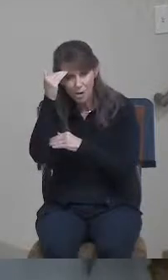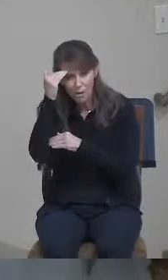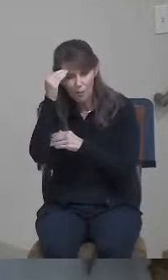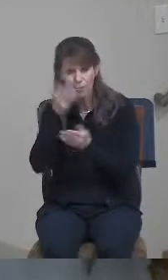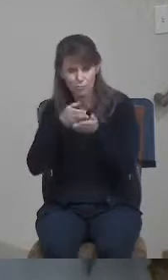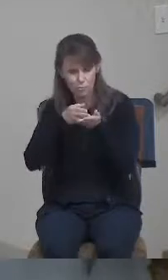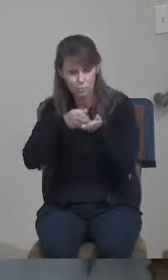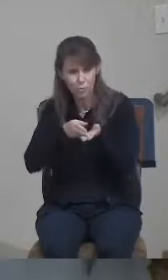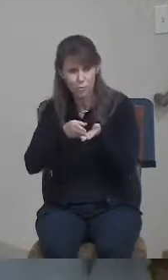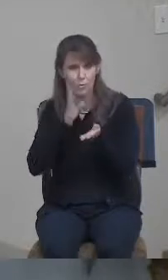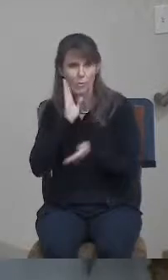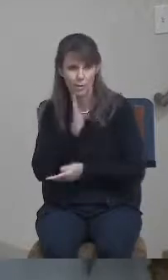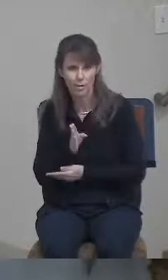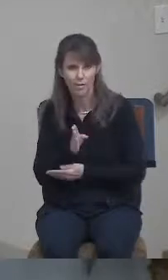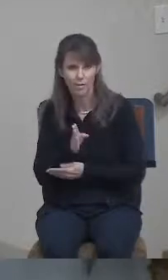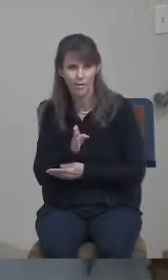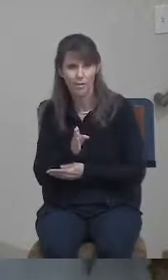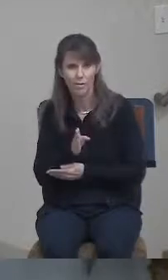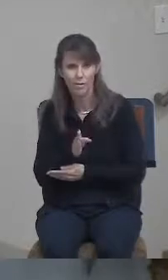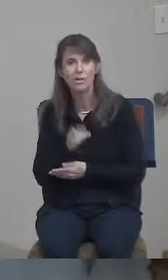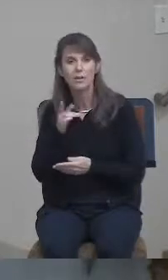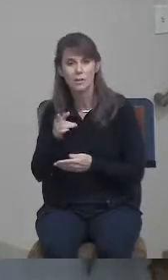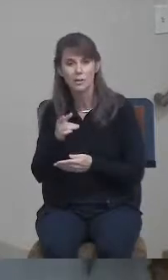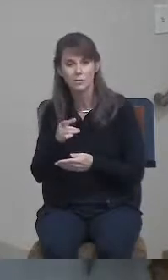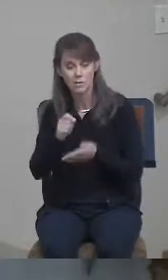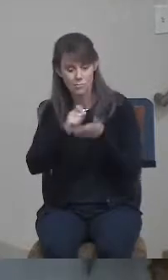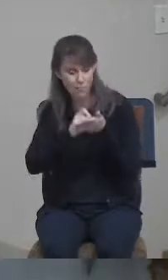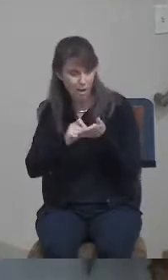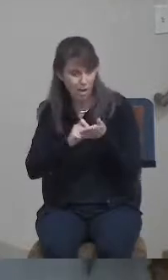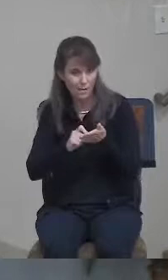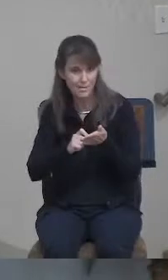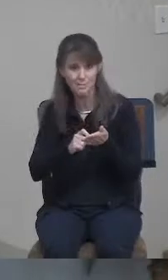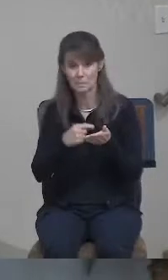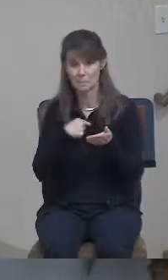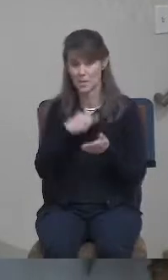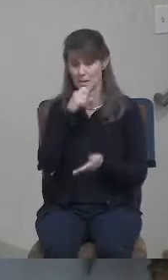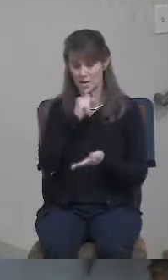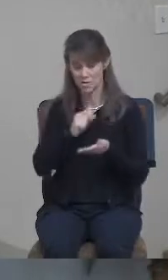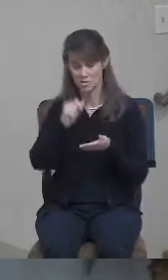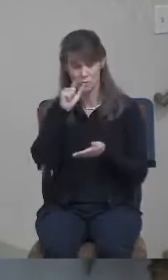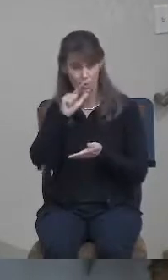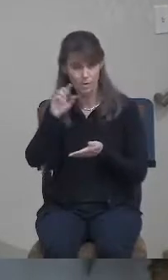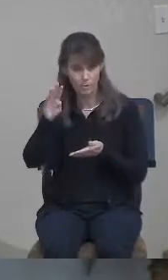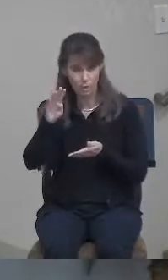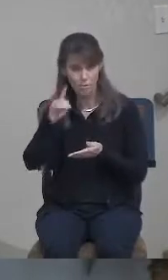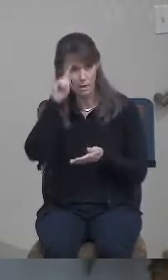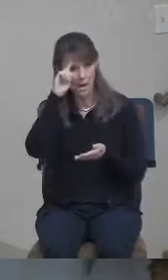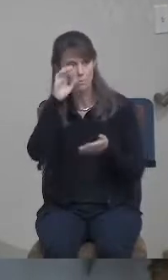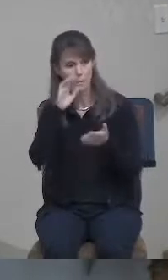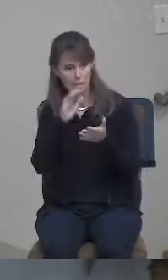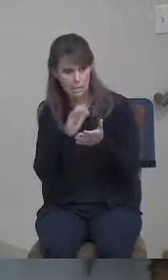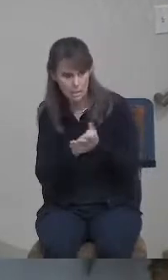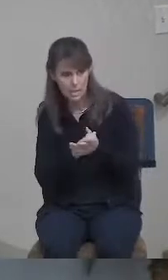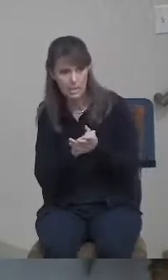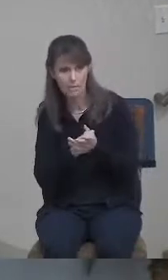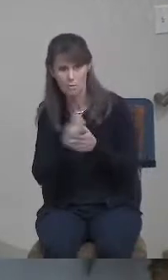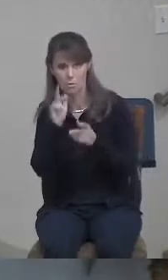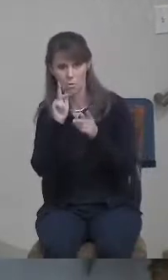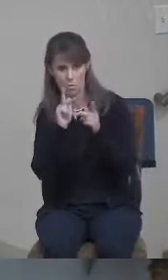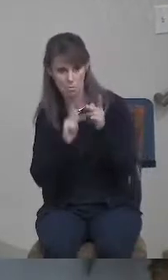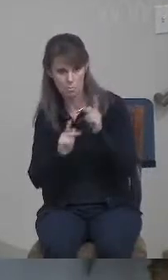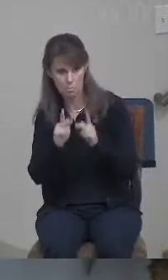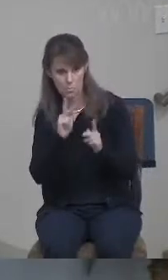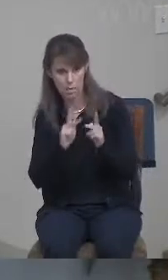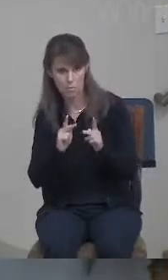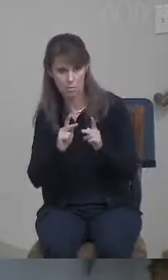truth. And so he writes the following: when in my 24th year, I believed there would be a people bearing a